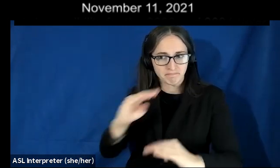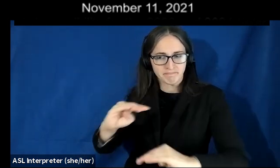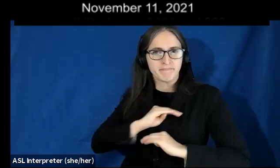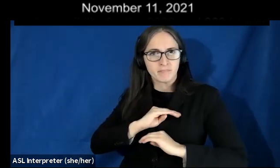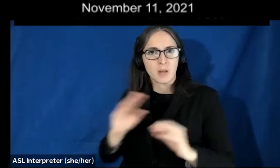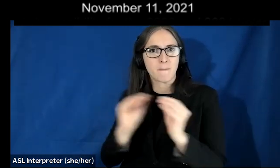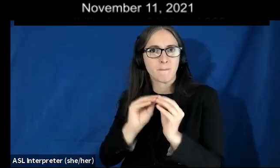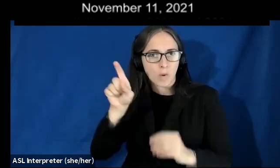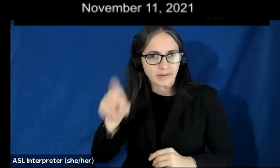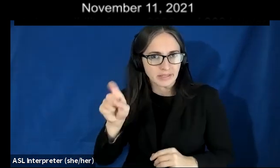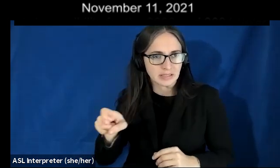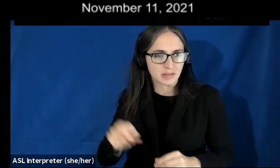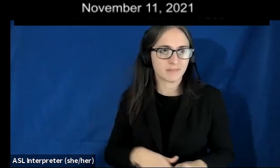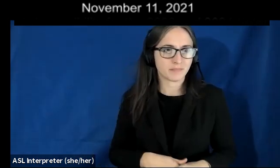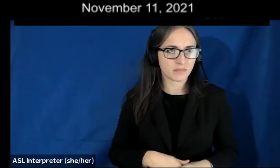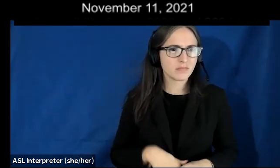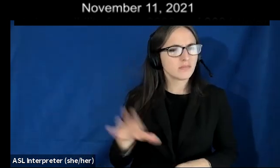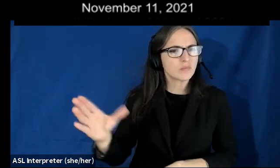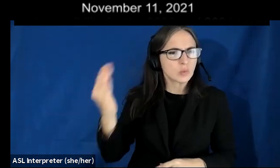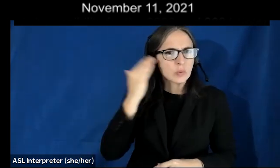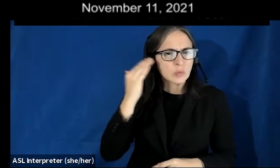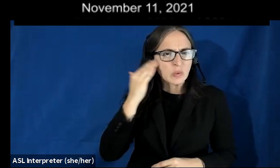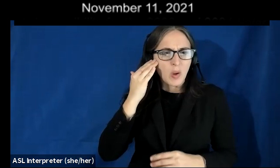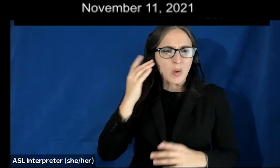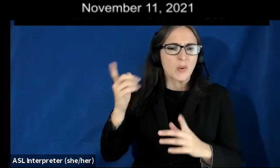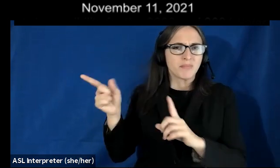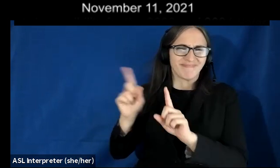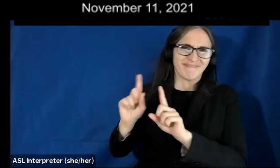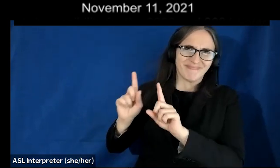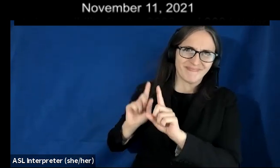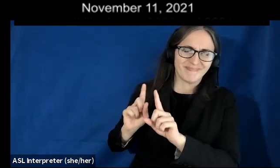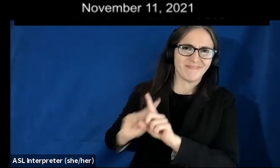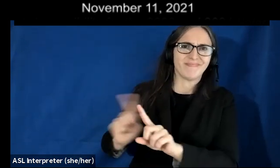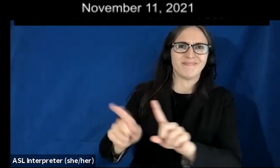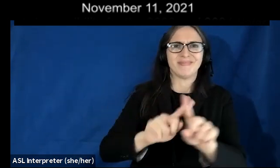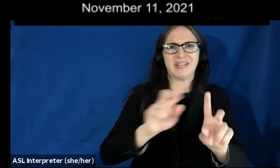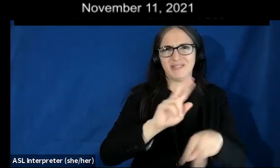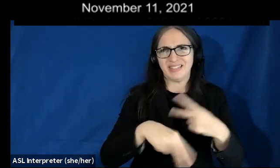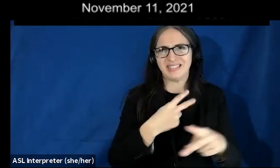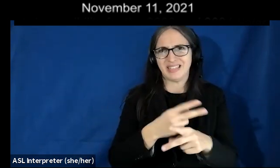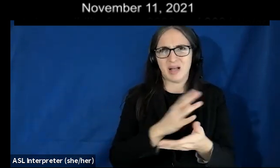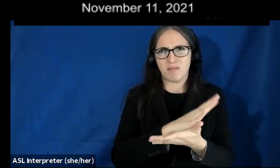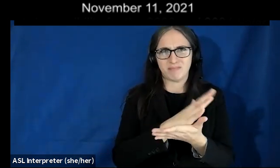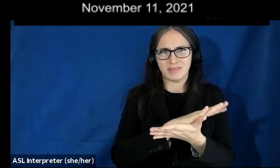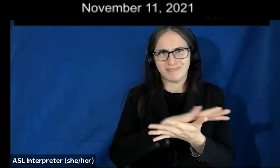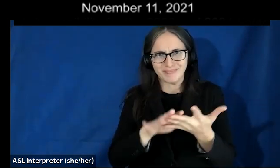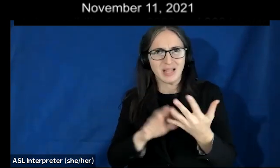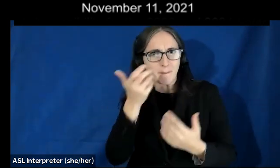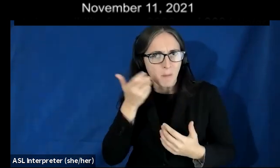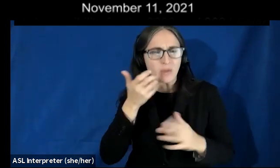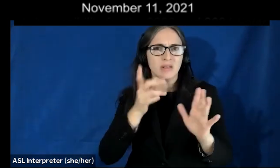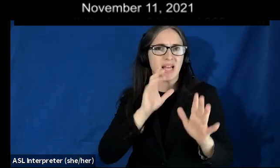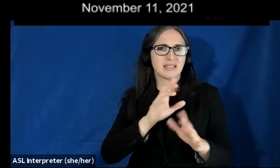mobile phones contain many elements such as radio, newspaper, video player, computer, and